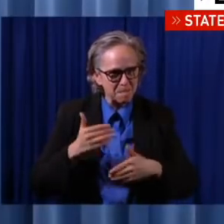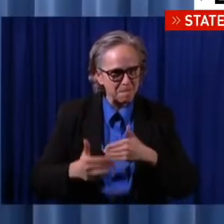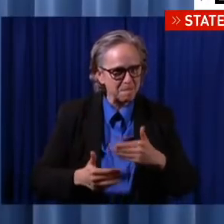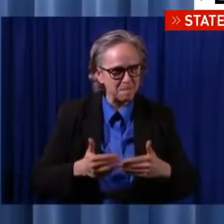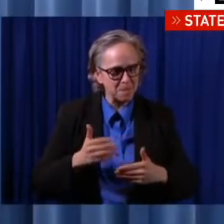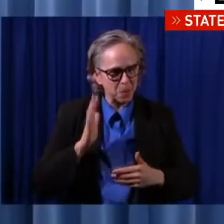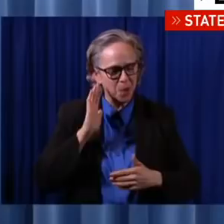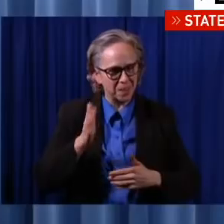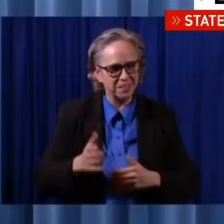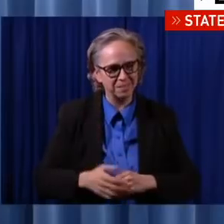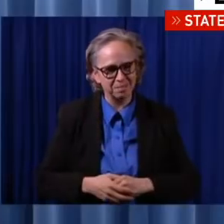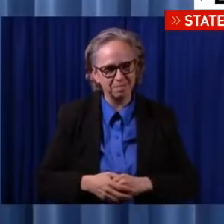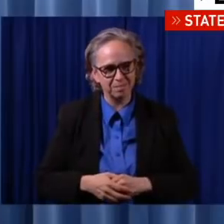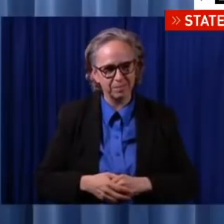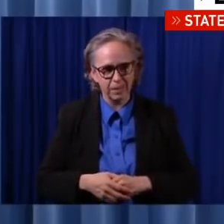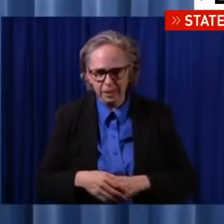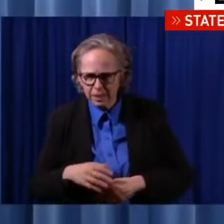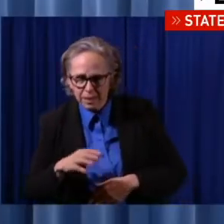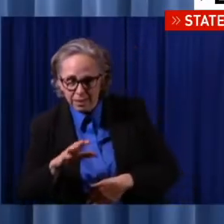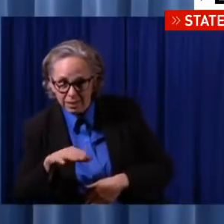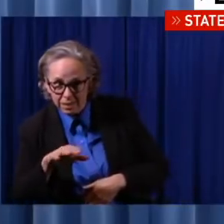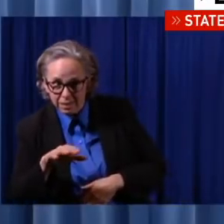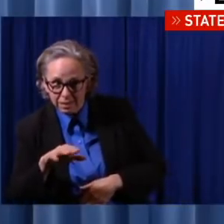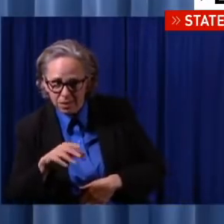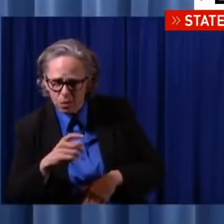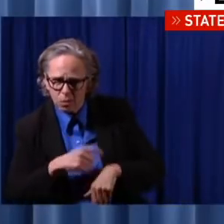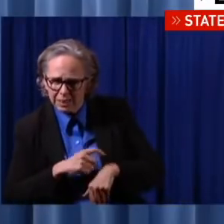And do you have a timeline for that?